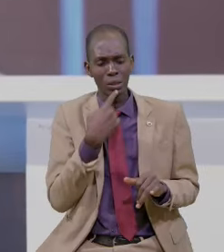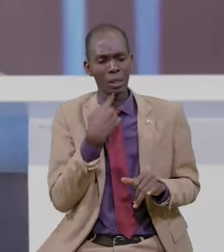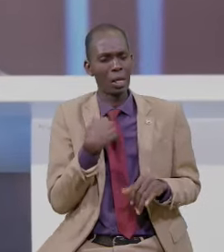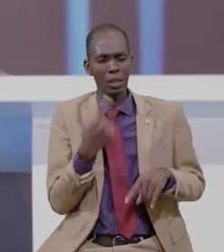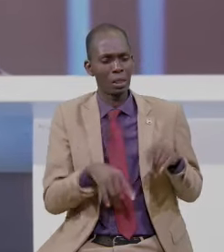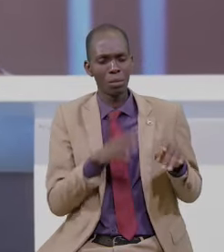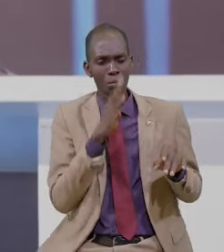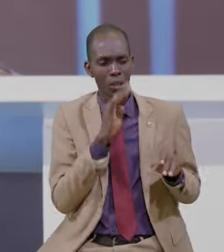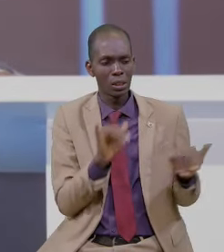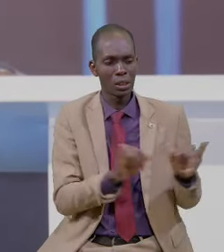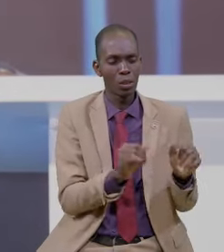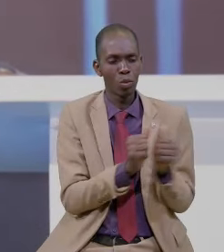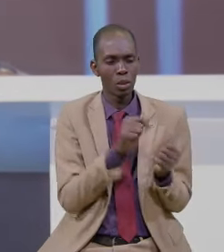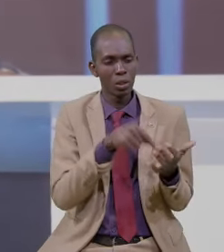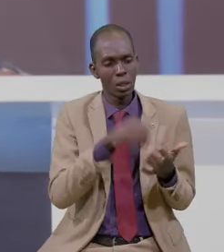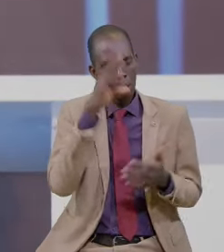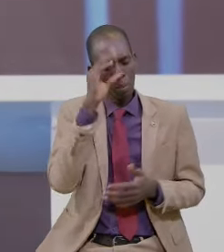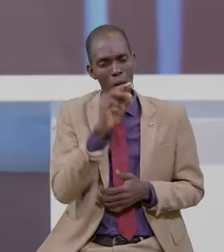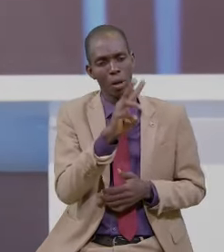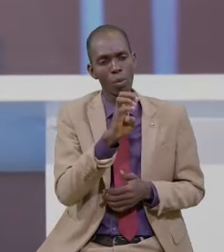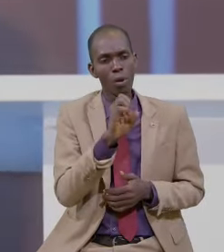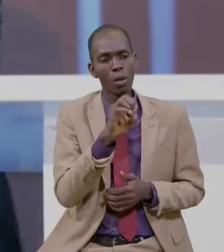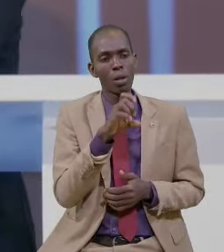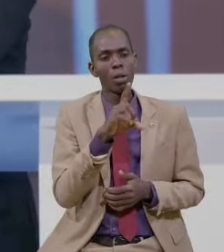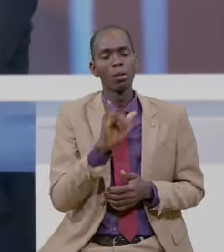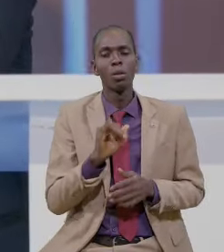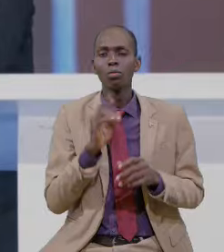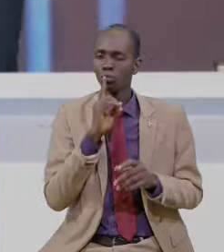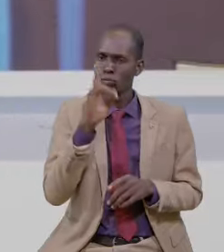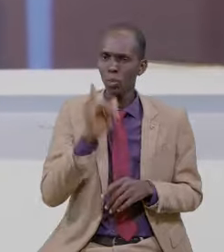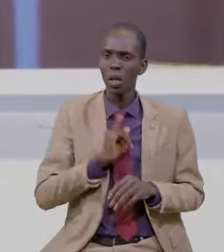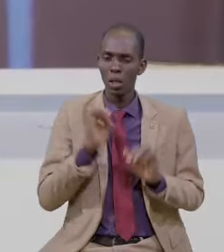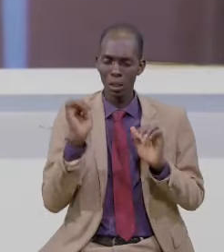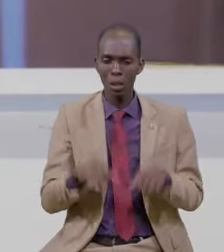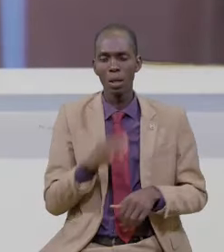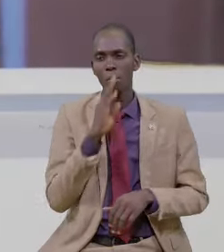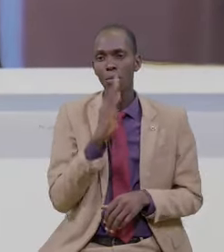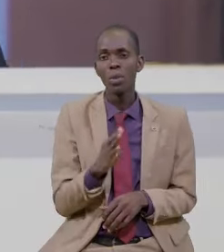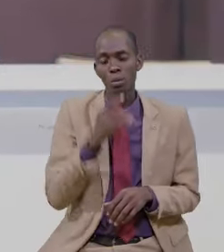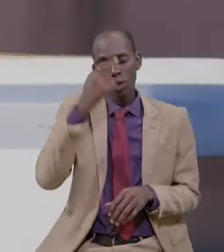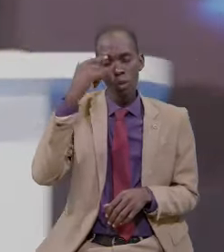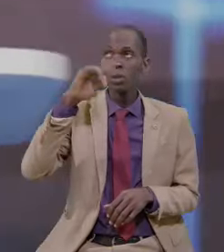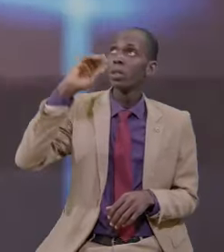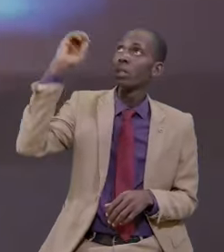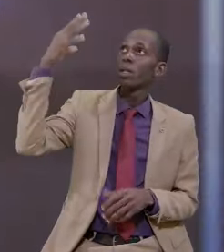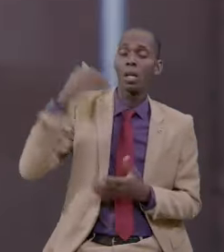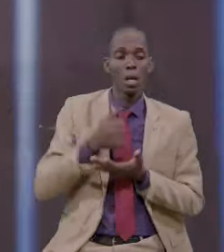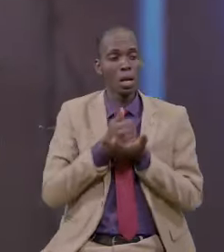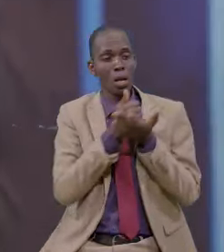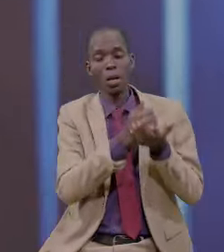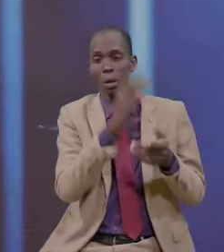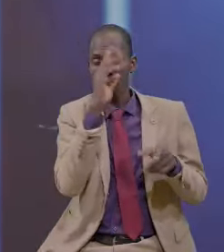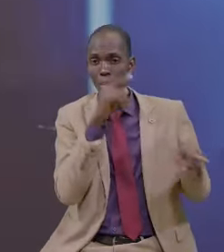If grace made him what he was, that same grace will make you what you ought to be